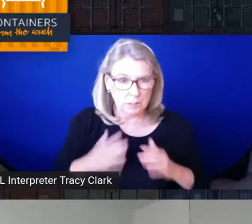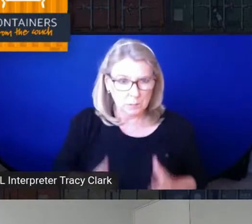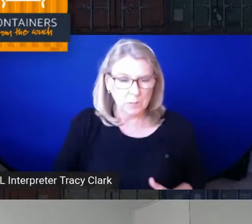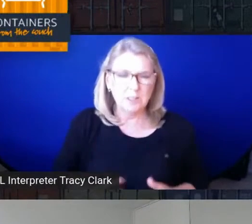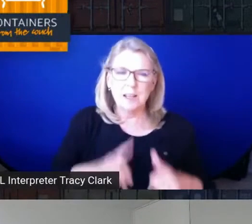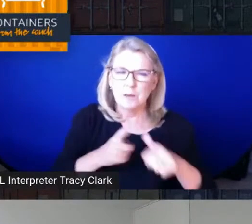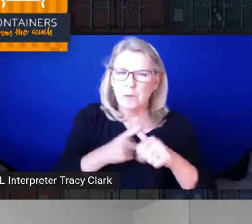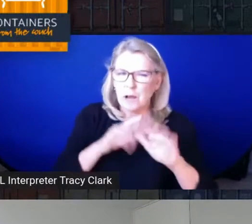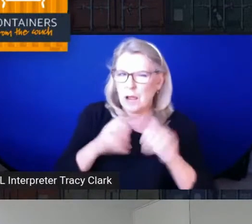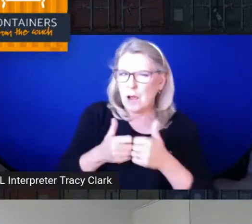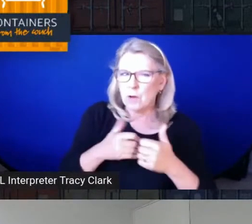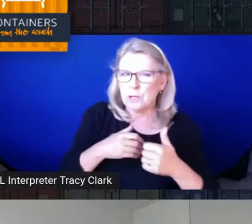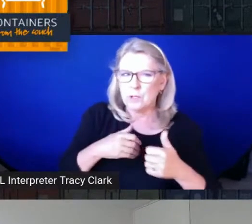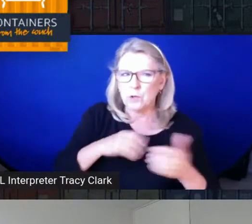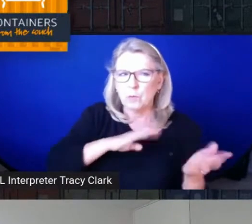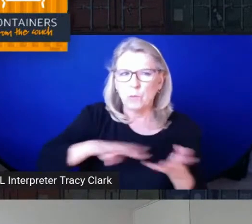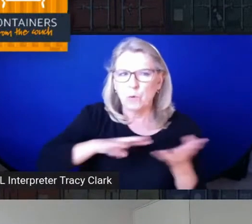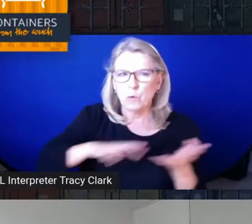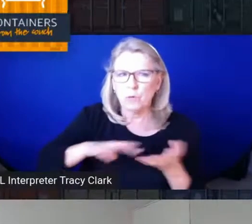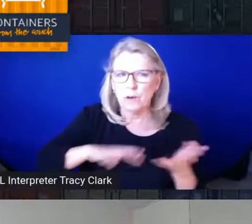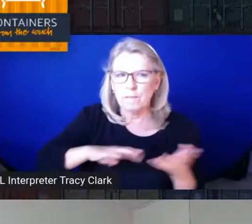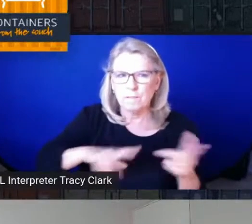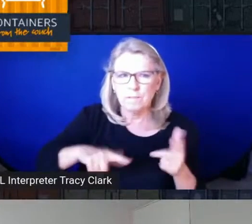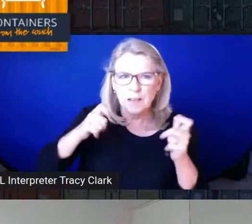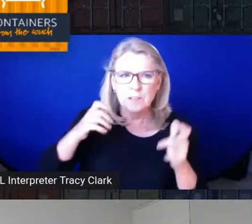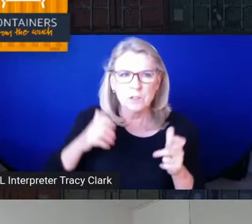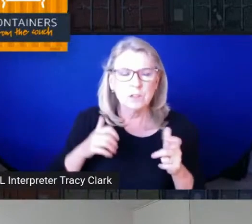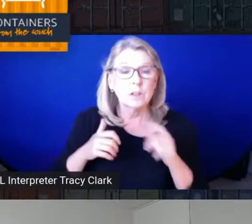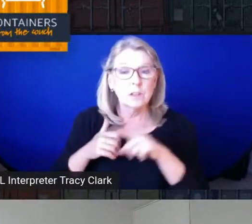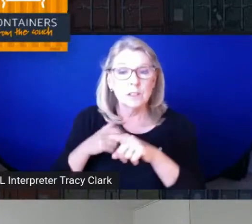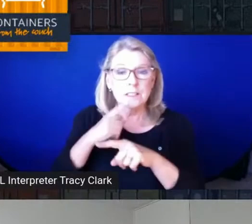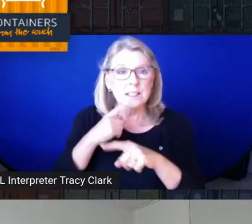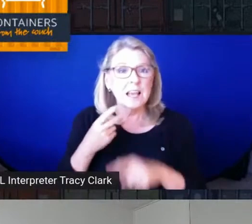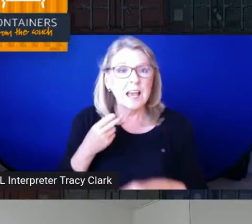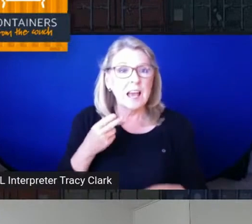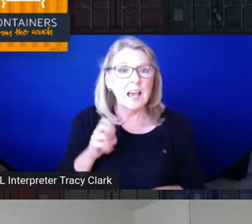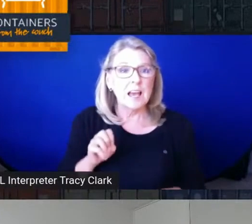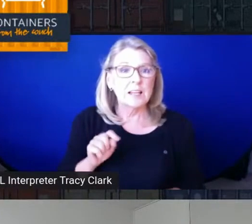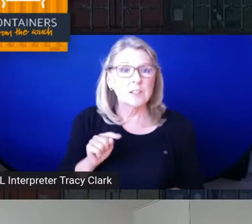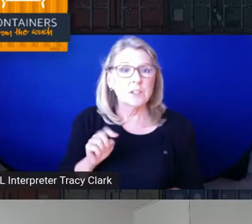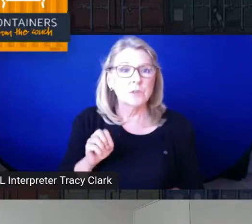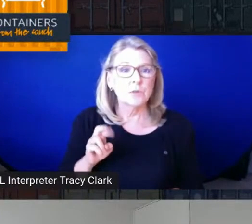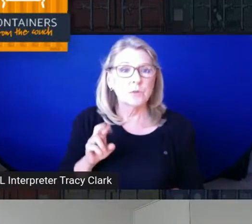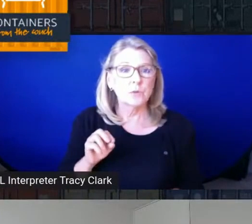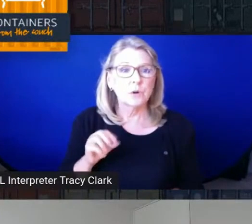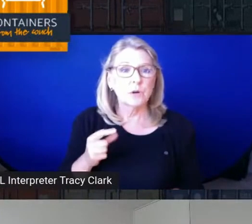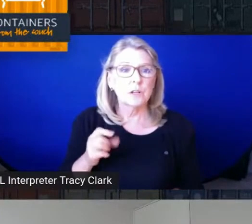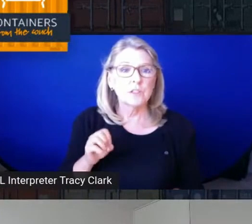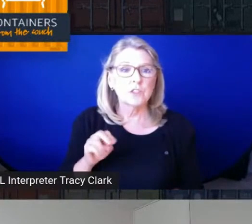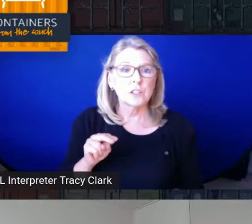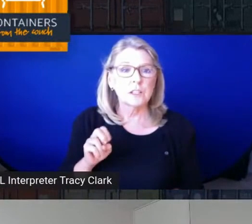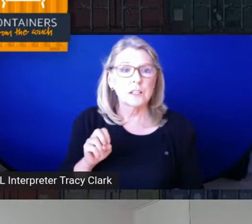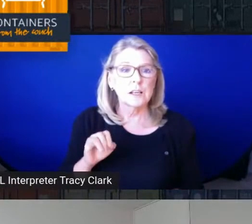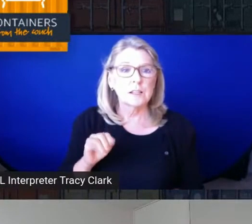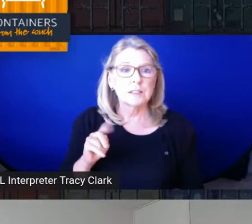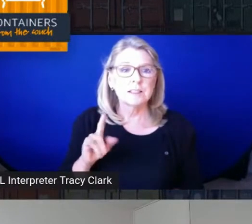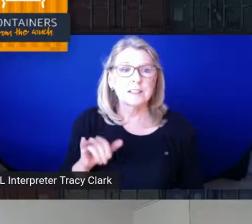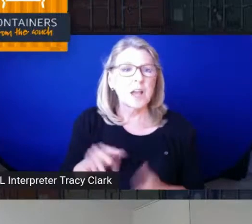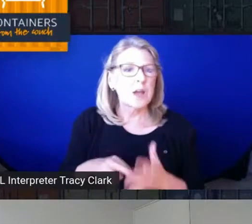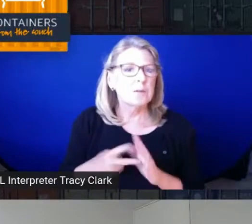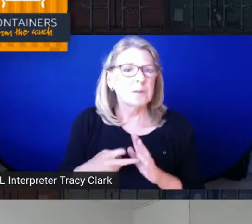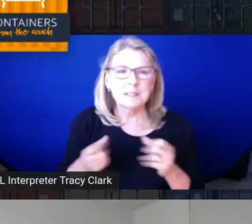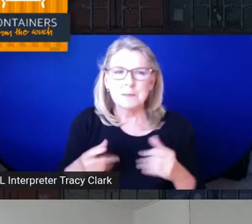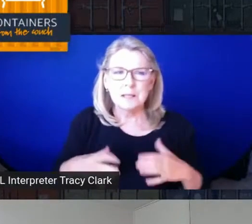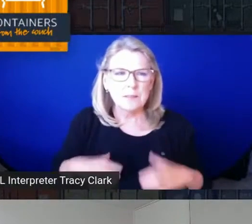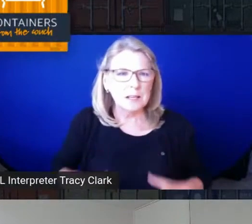Leonardo said about heterogeneity. We see every one of our large enterprise customers having not one of something, but a lot of everything,